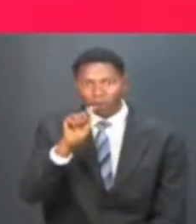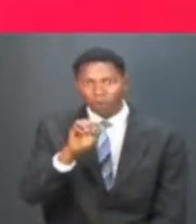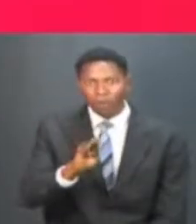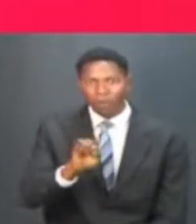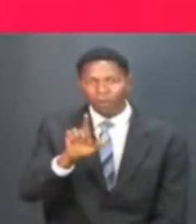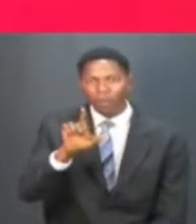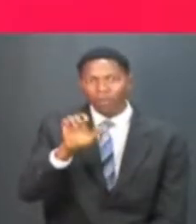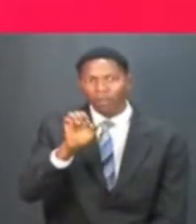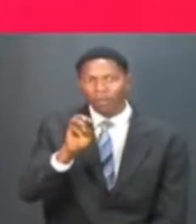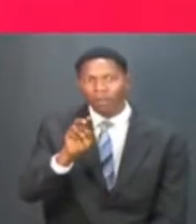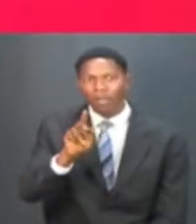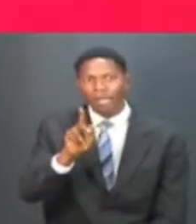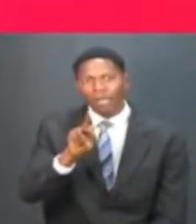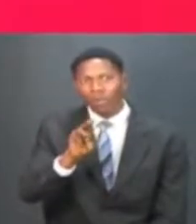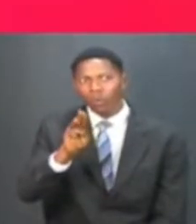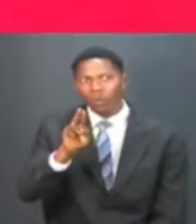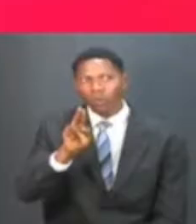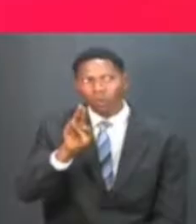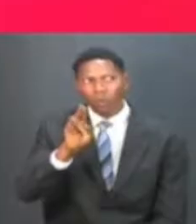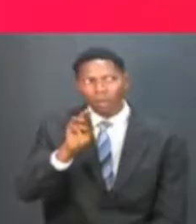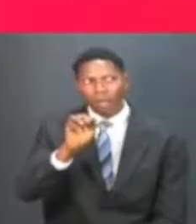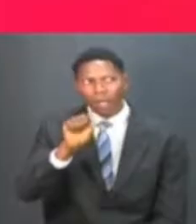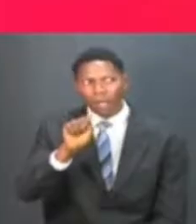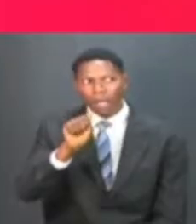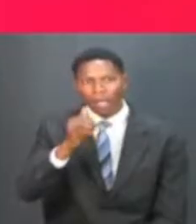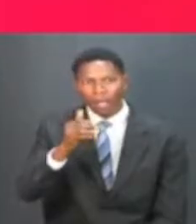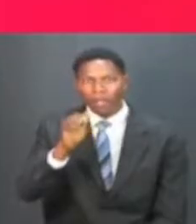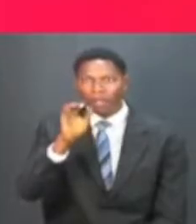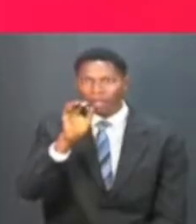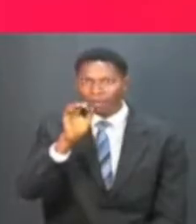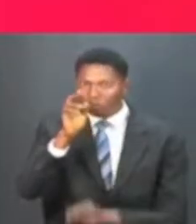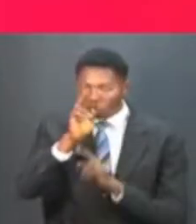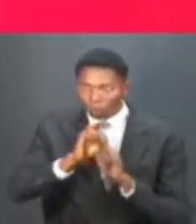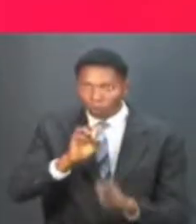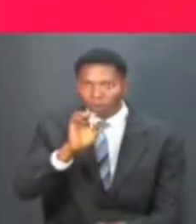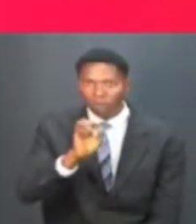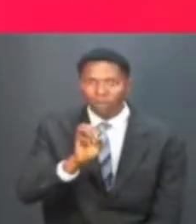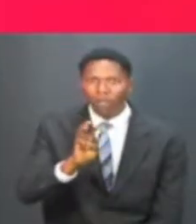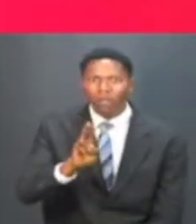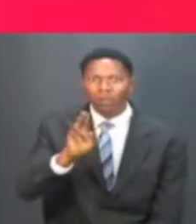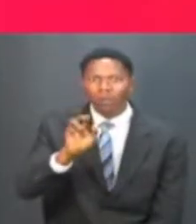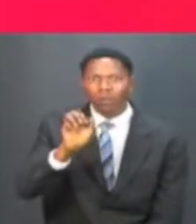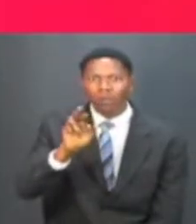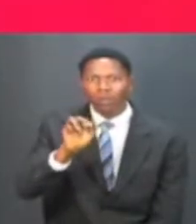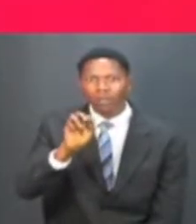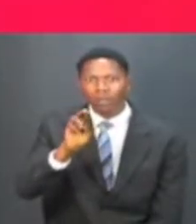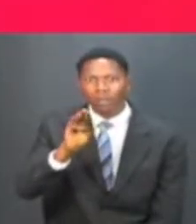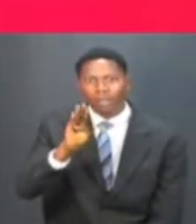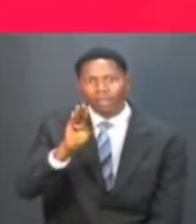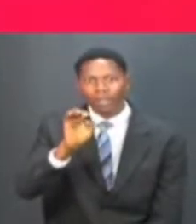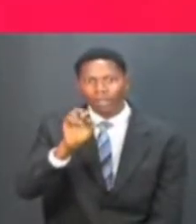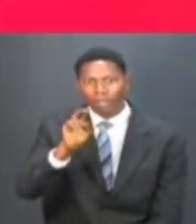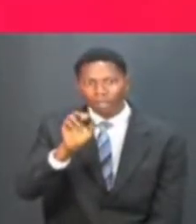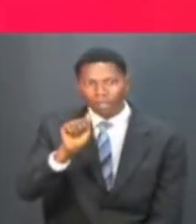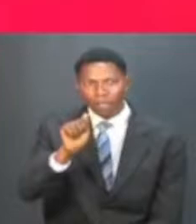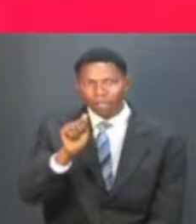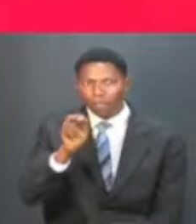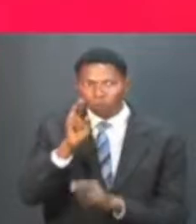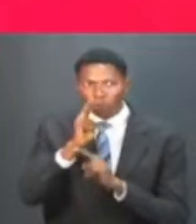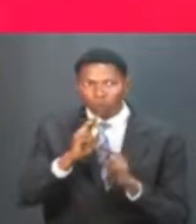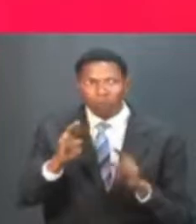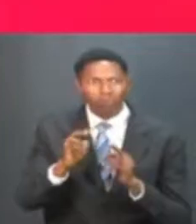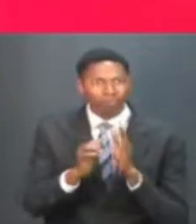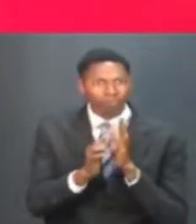Ablekumanov, Honorable Ewabina Oben, on the occasion of the 2026 World Cancer